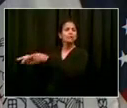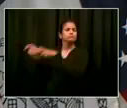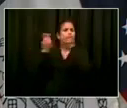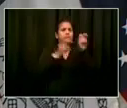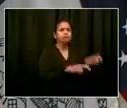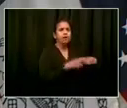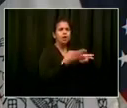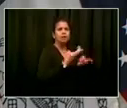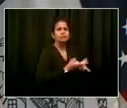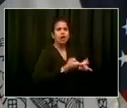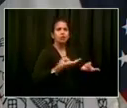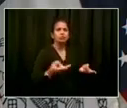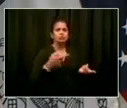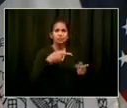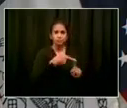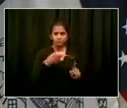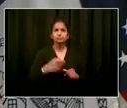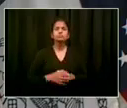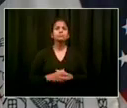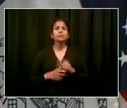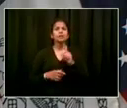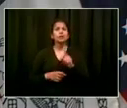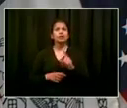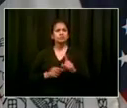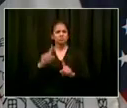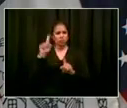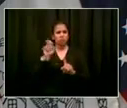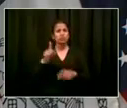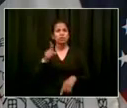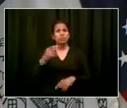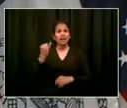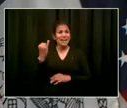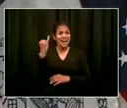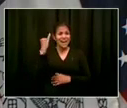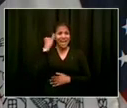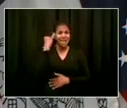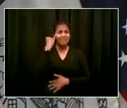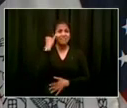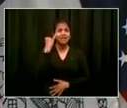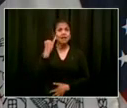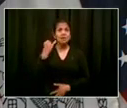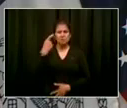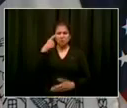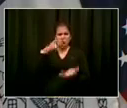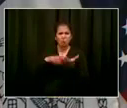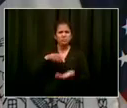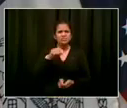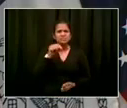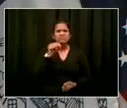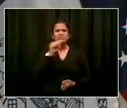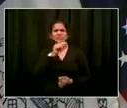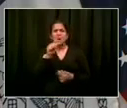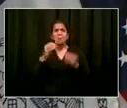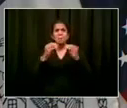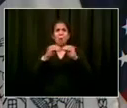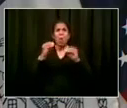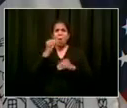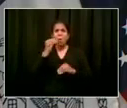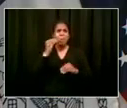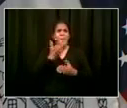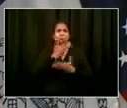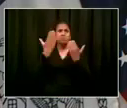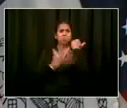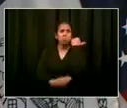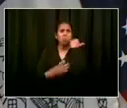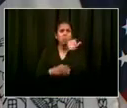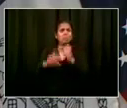COVID, would you consider moving those who need shelter back into the lucerne? Let me go beyond the question of the lucerne, Dana.